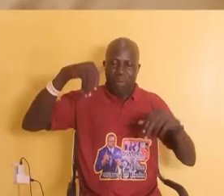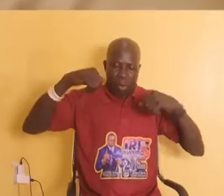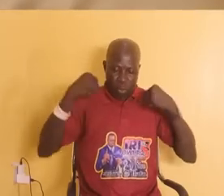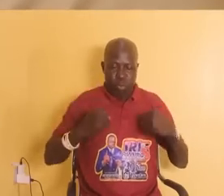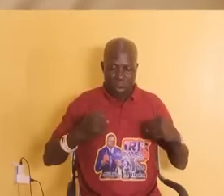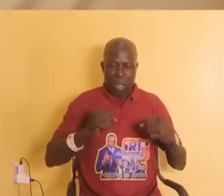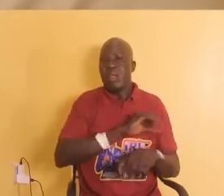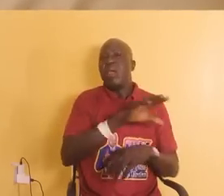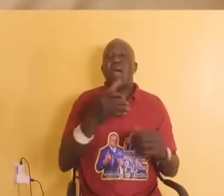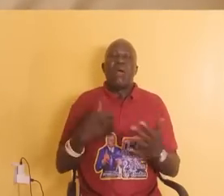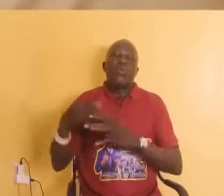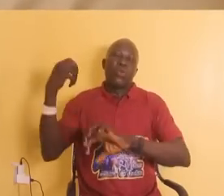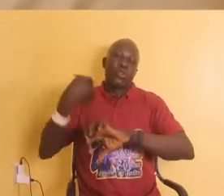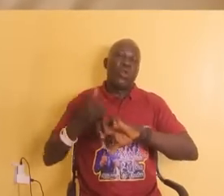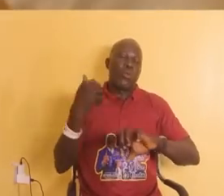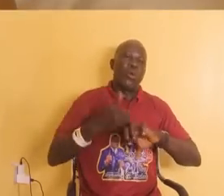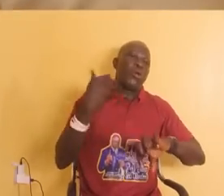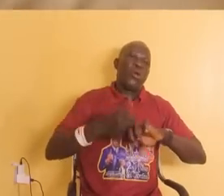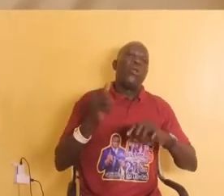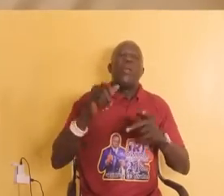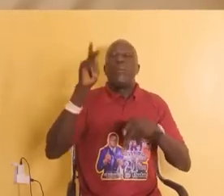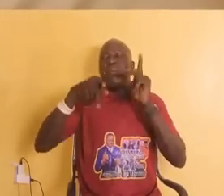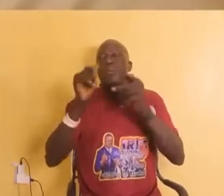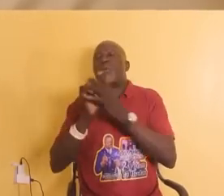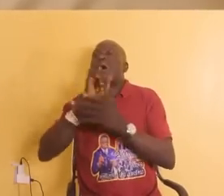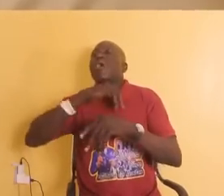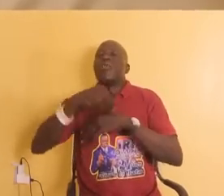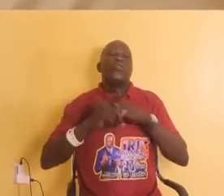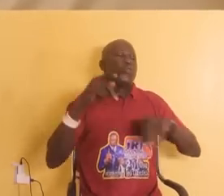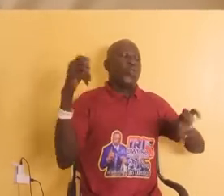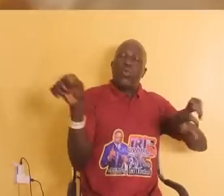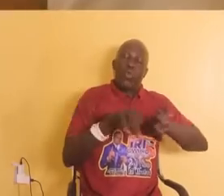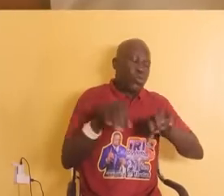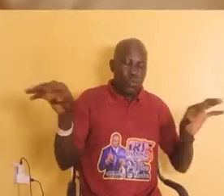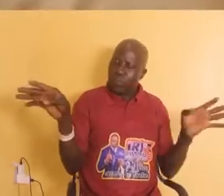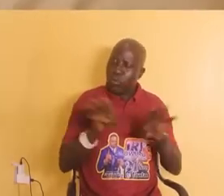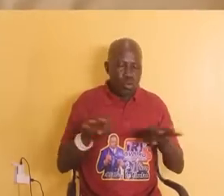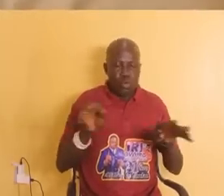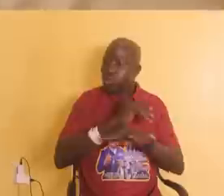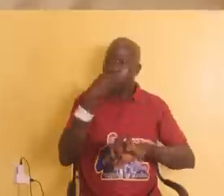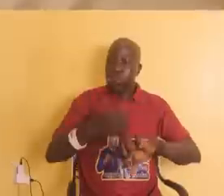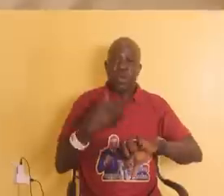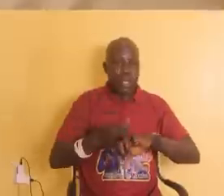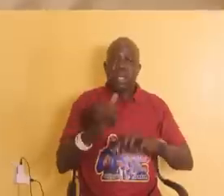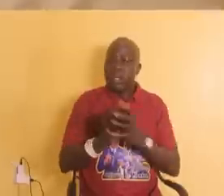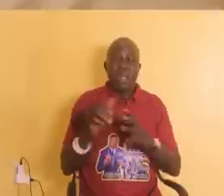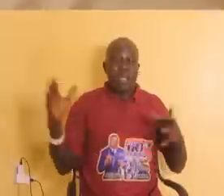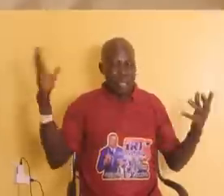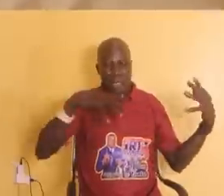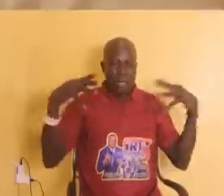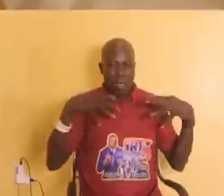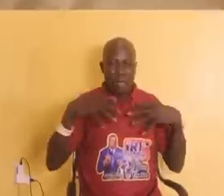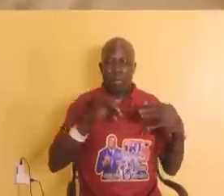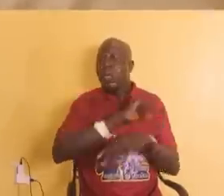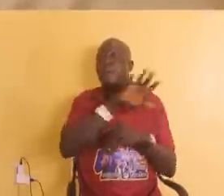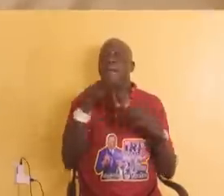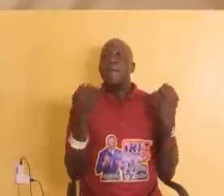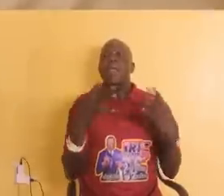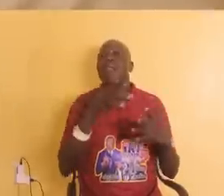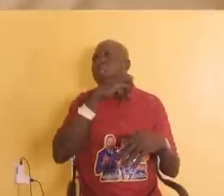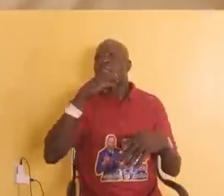very powerful. People are wicked. People are so wicked. They are trembled. A lot